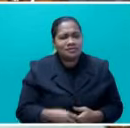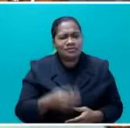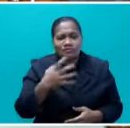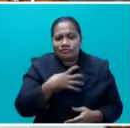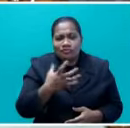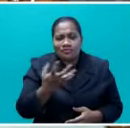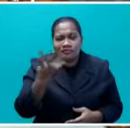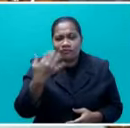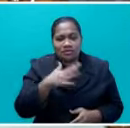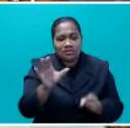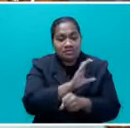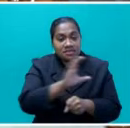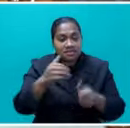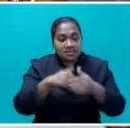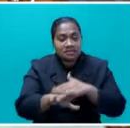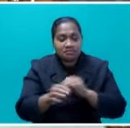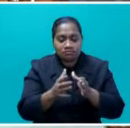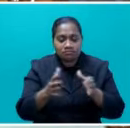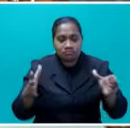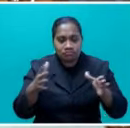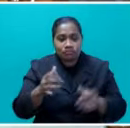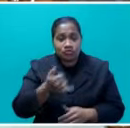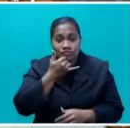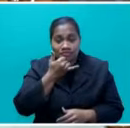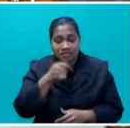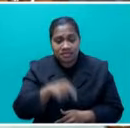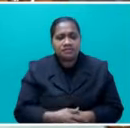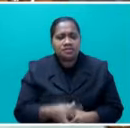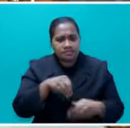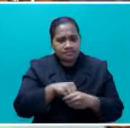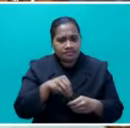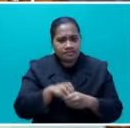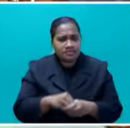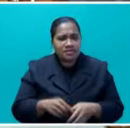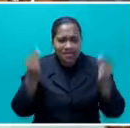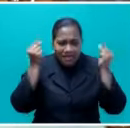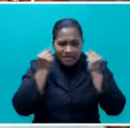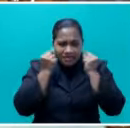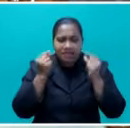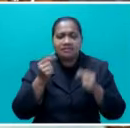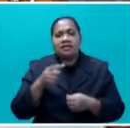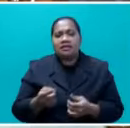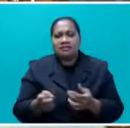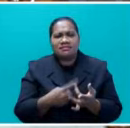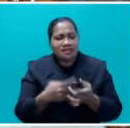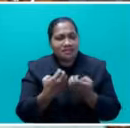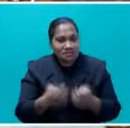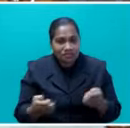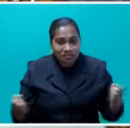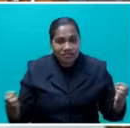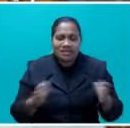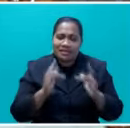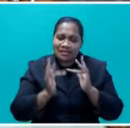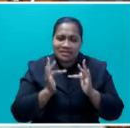companies in the broader mobile ecosystem, including handset and device makers, software companies, equipment providers, and internet